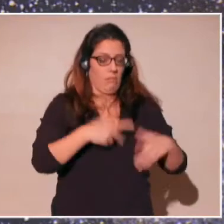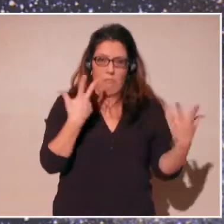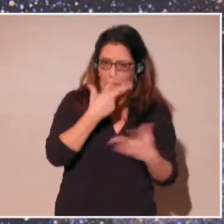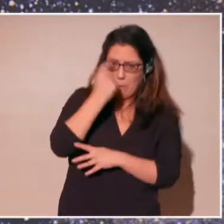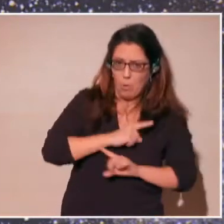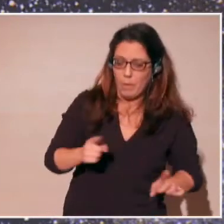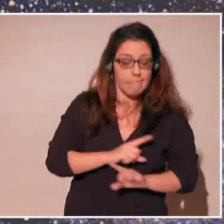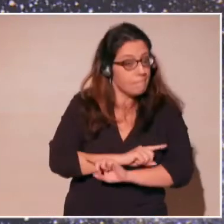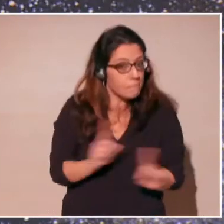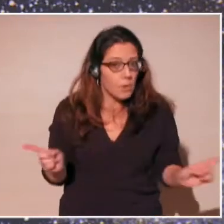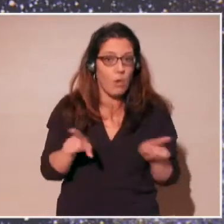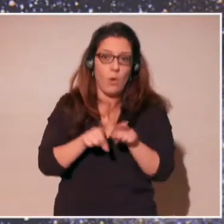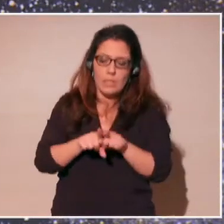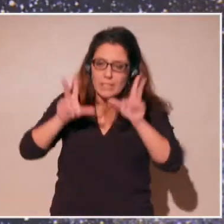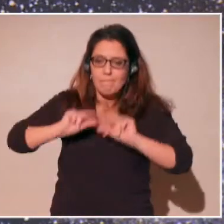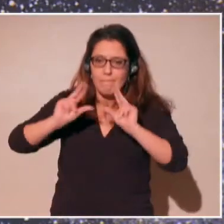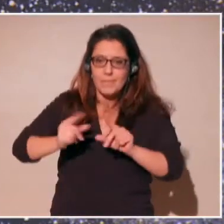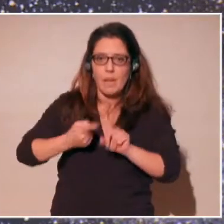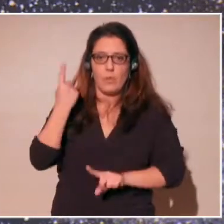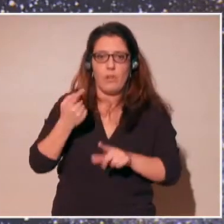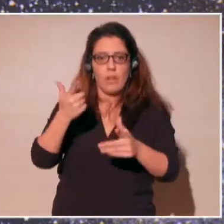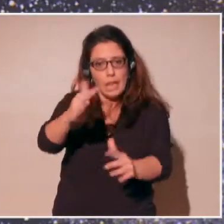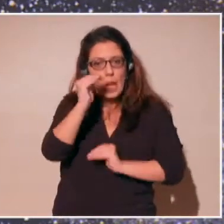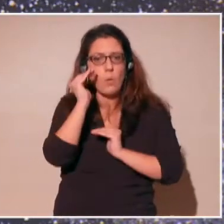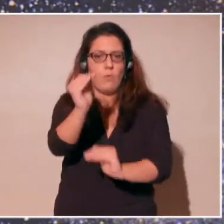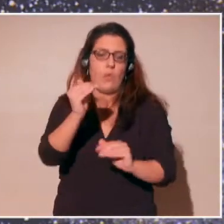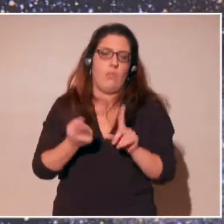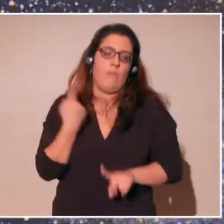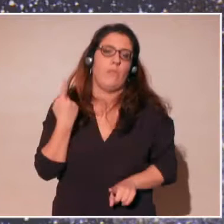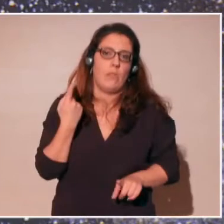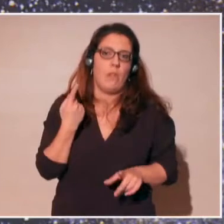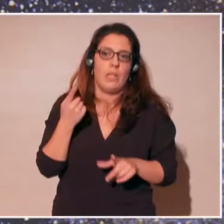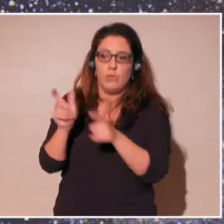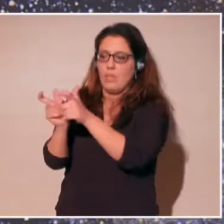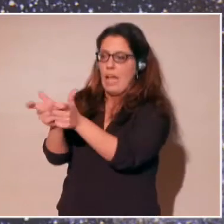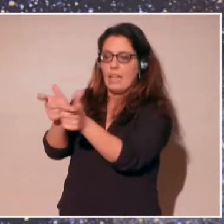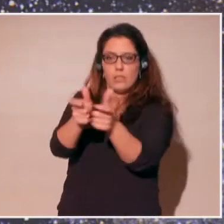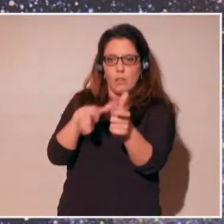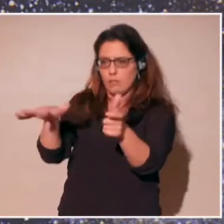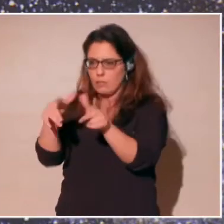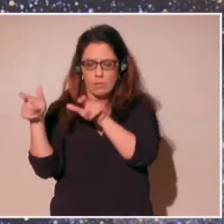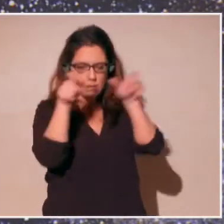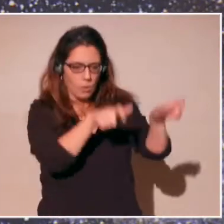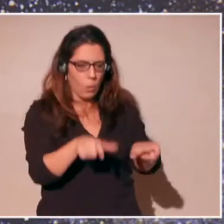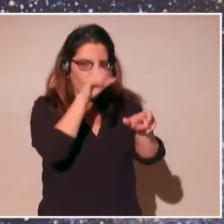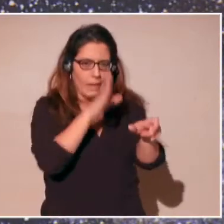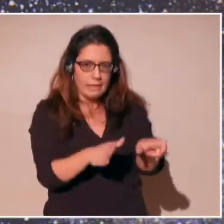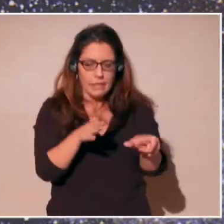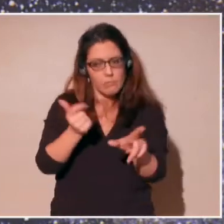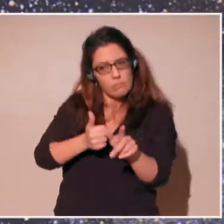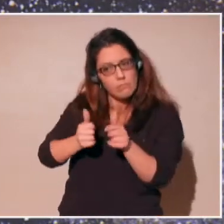use algorithms without understanding them. We have to work on trust and set up the